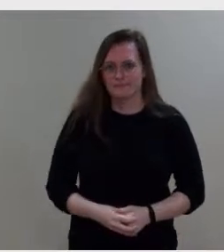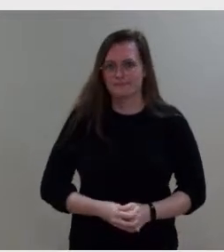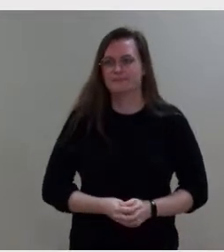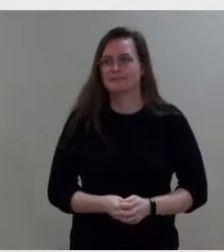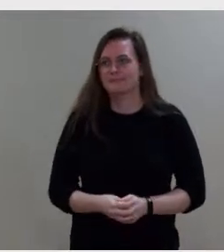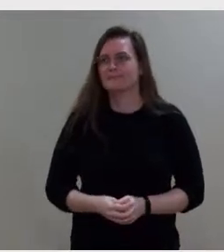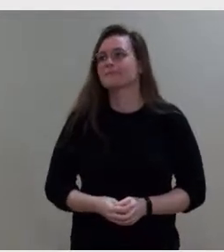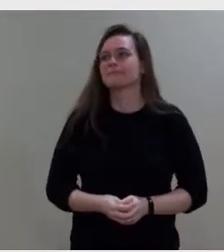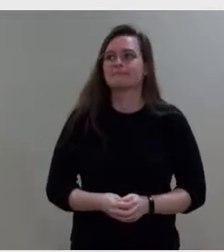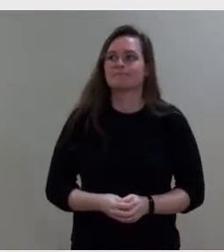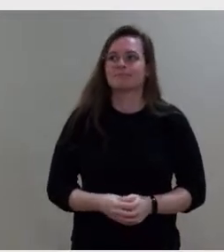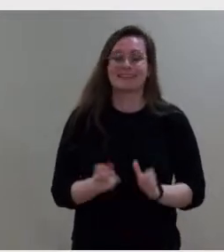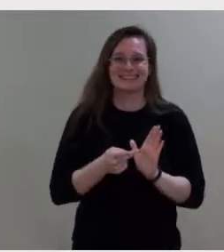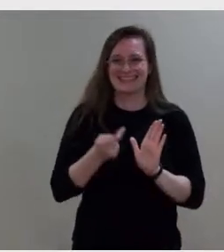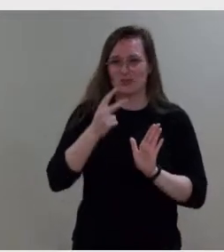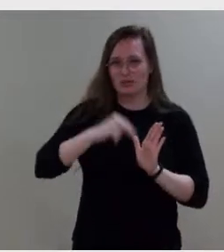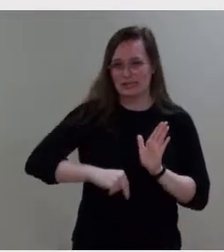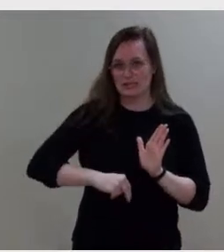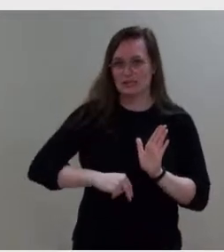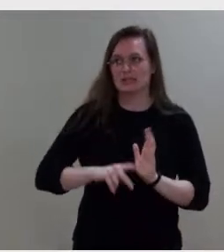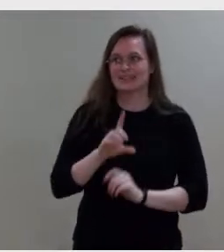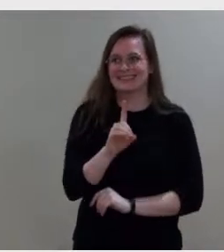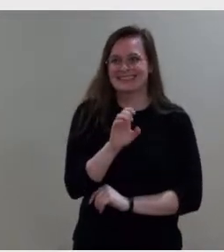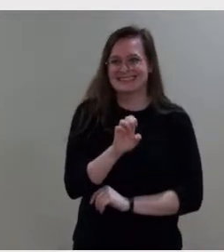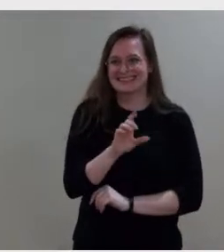Second reading deed transfer tax.